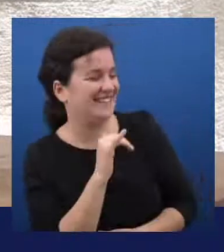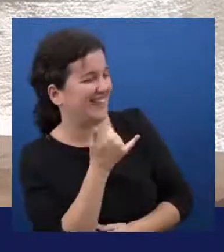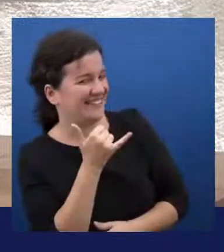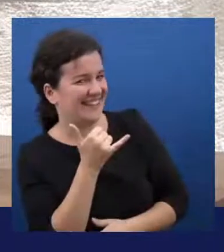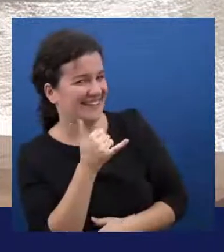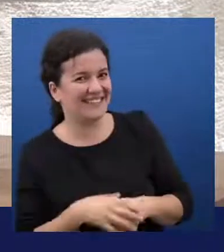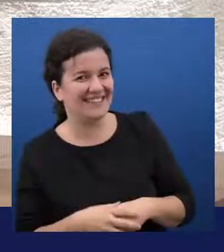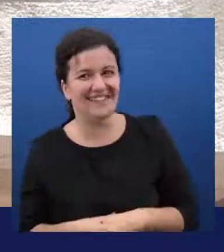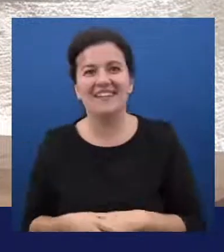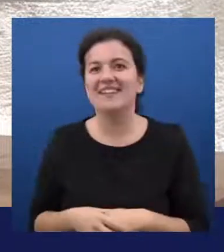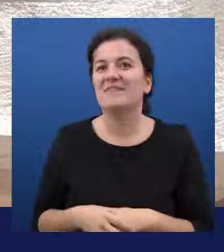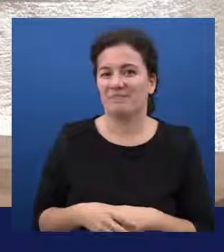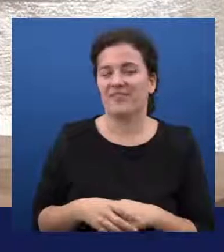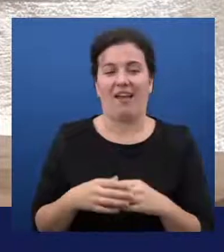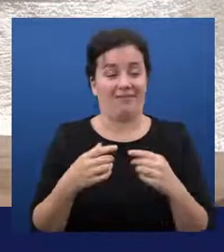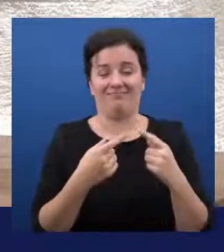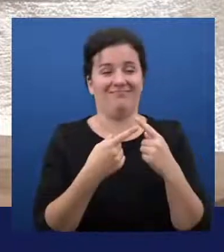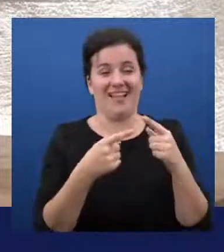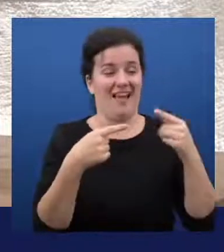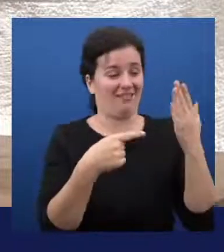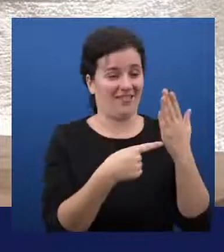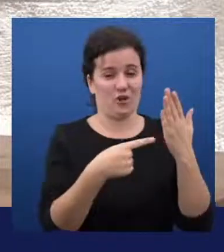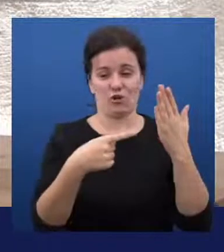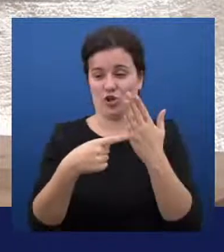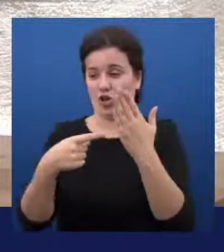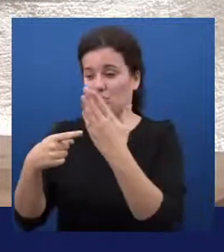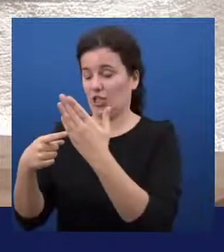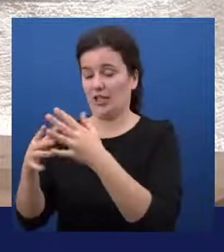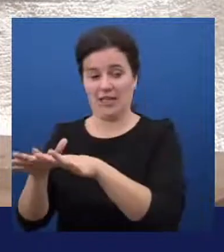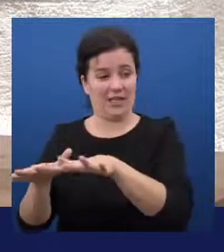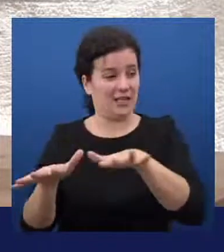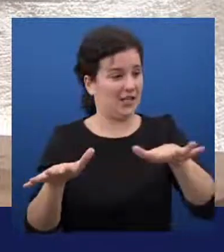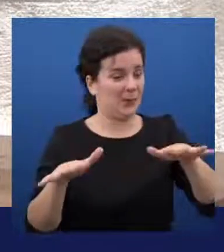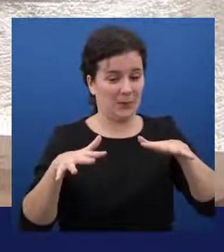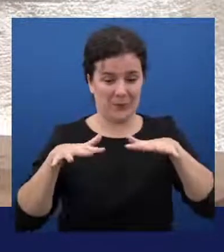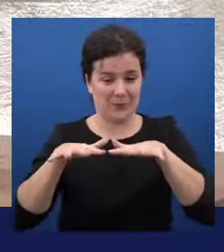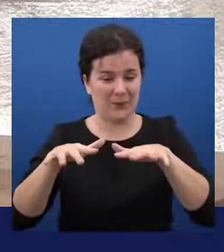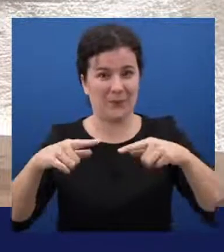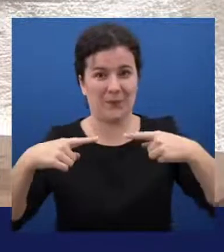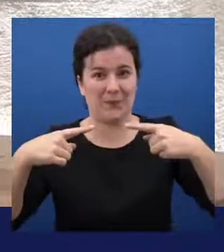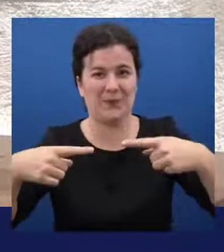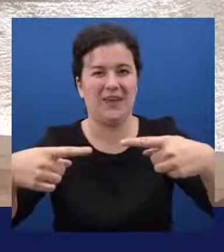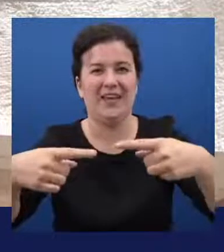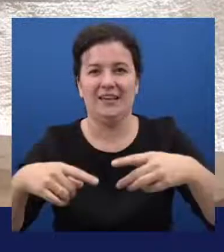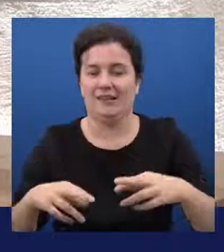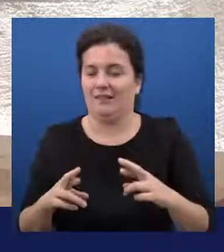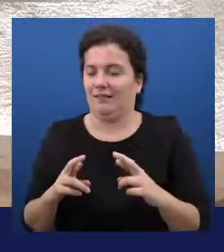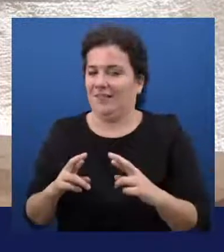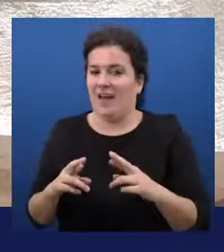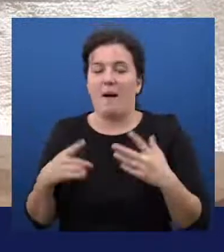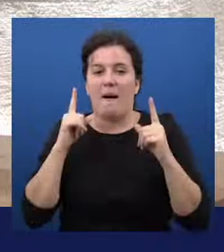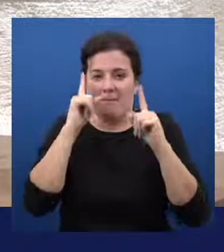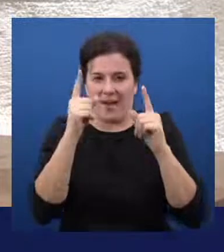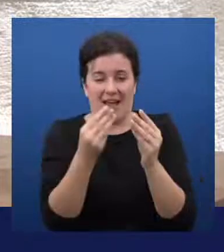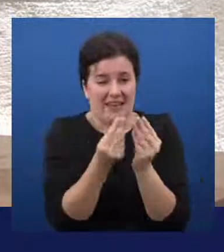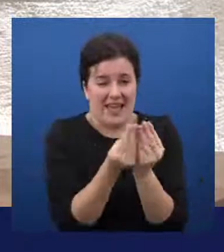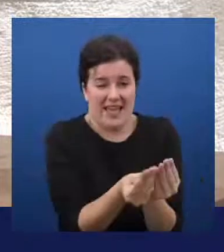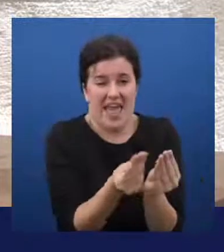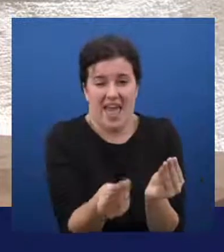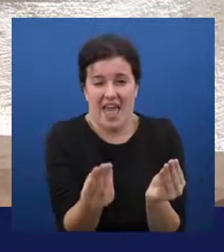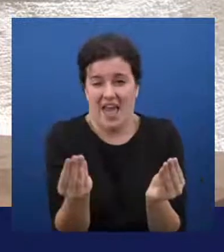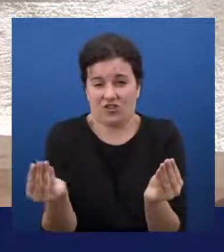all video technologies. online that we can Yeah, I wish that was true, friend, but Hey, the Richard. pile of gadgets involved in How you making all doing? this